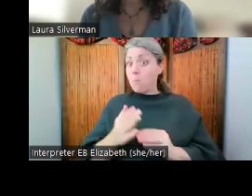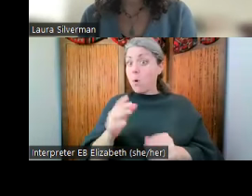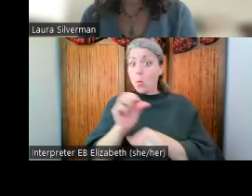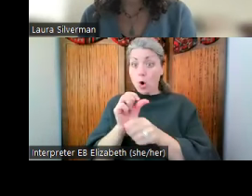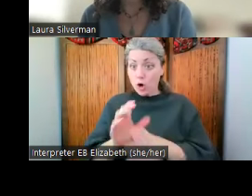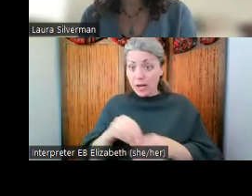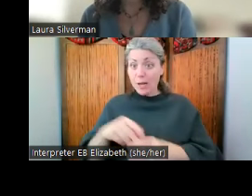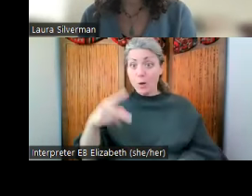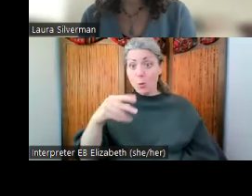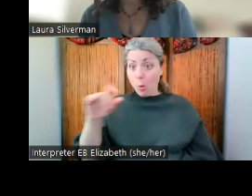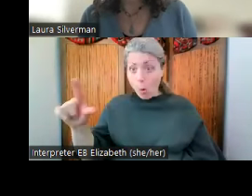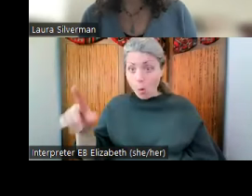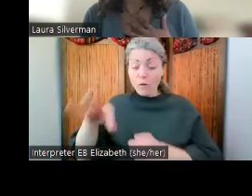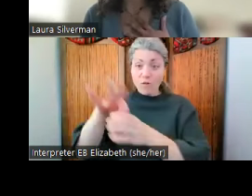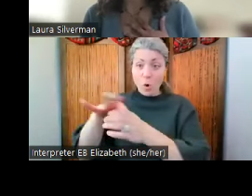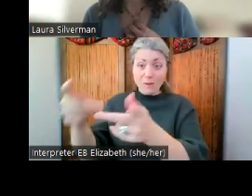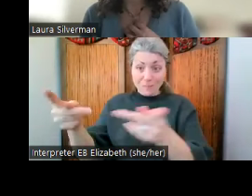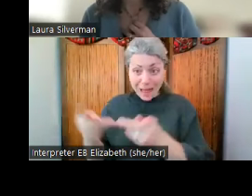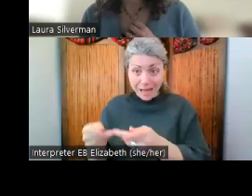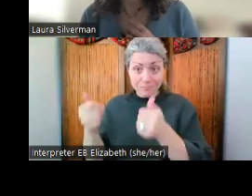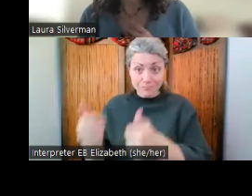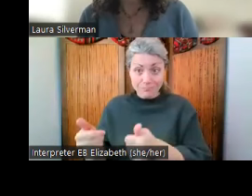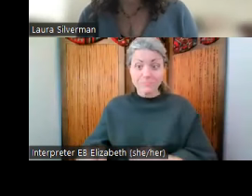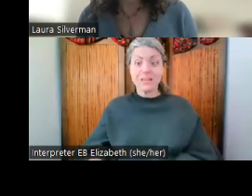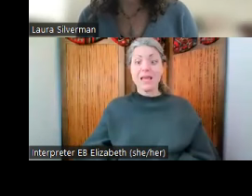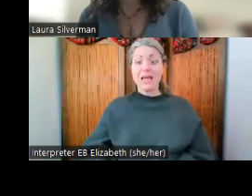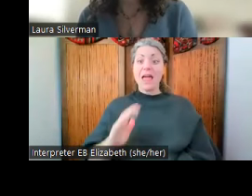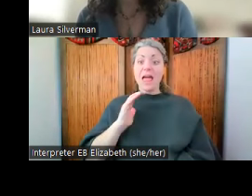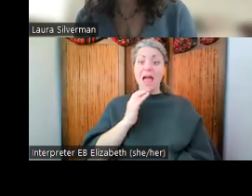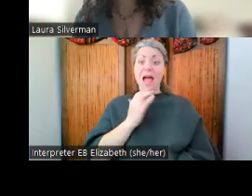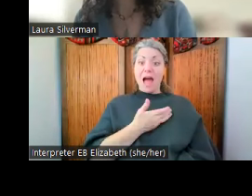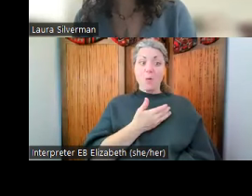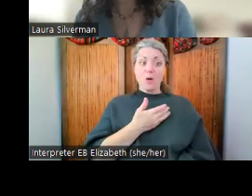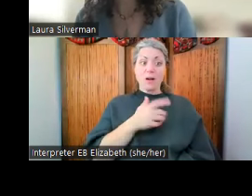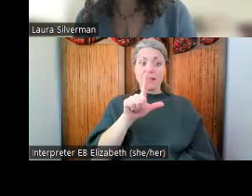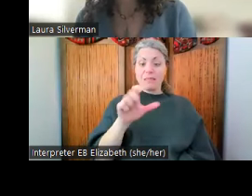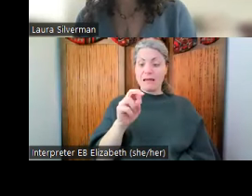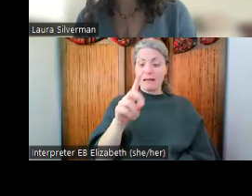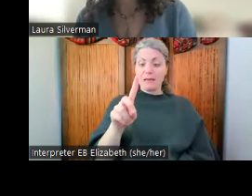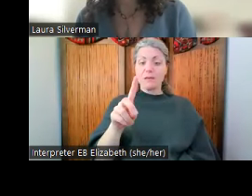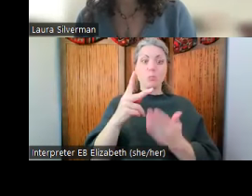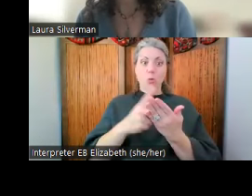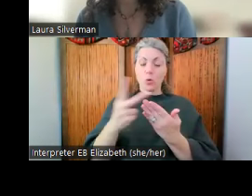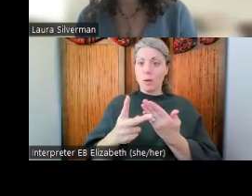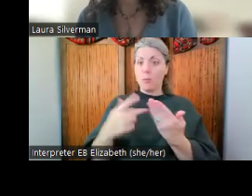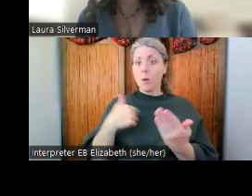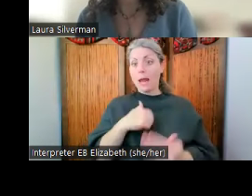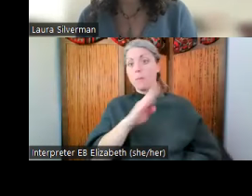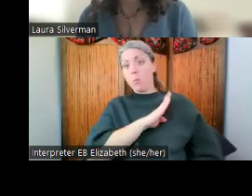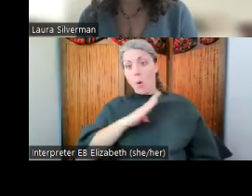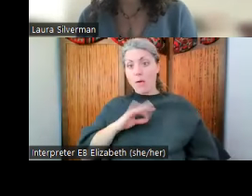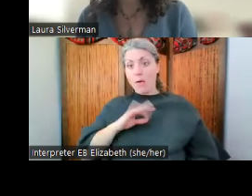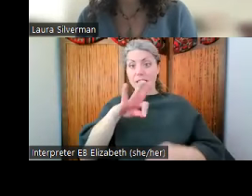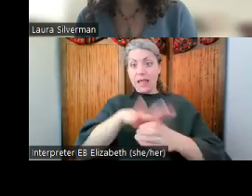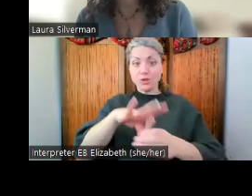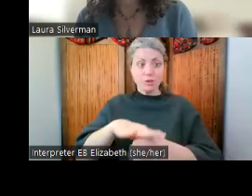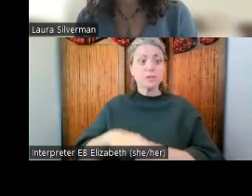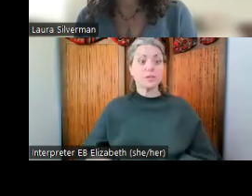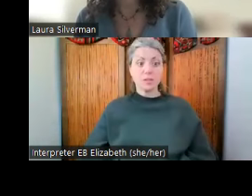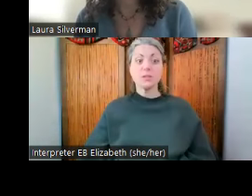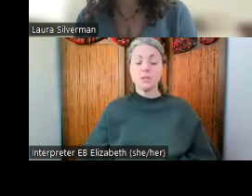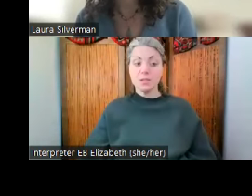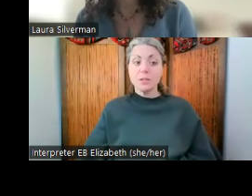And the board, our LEND program met with the Board of Elections, and we had some of our fellows who